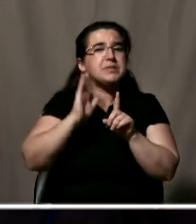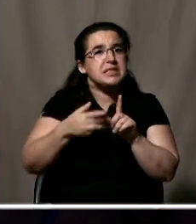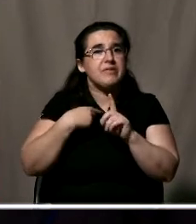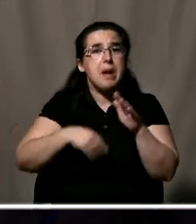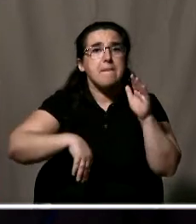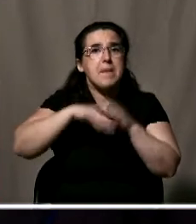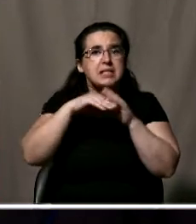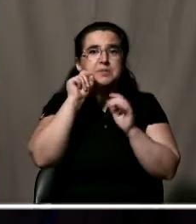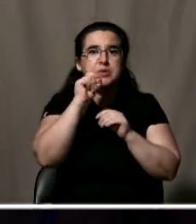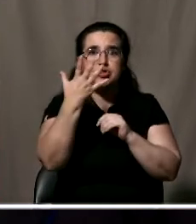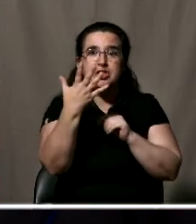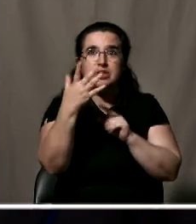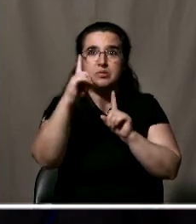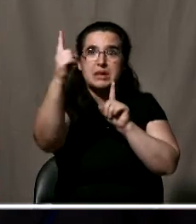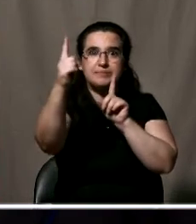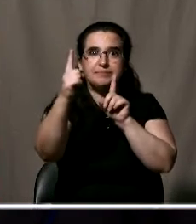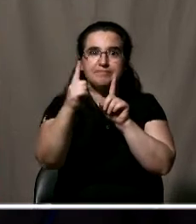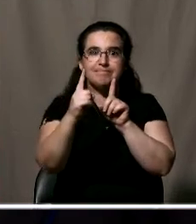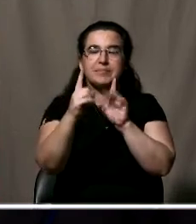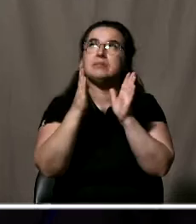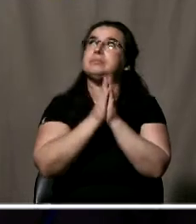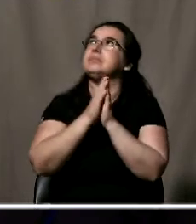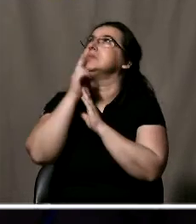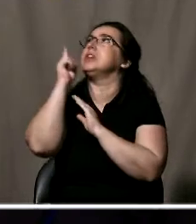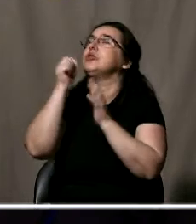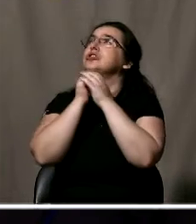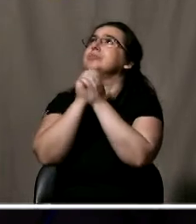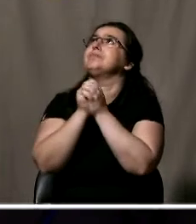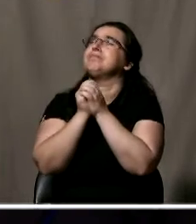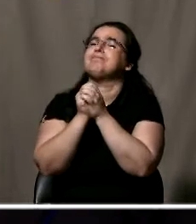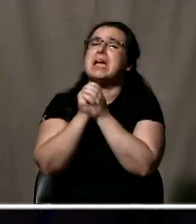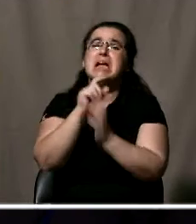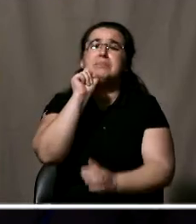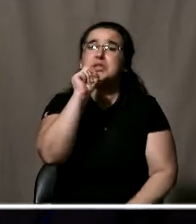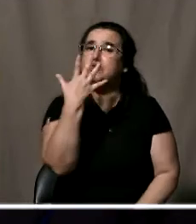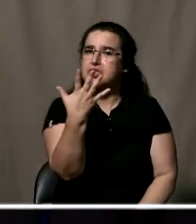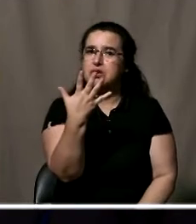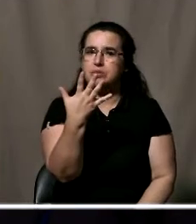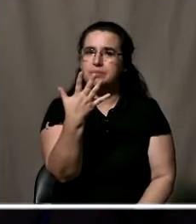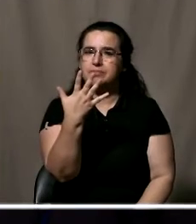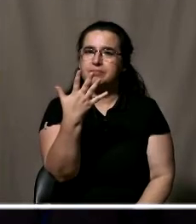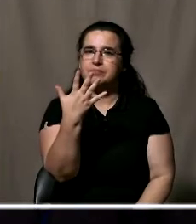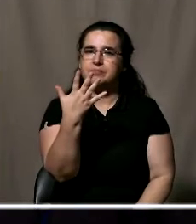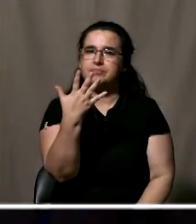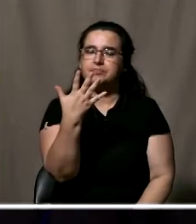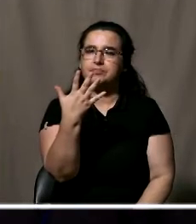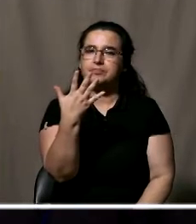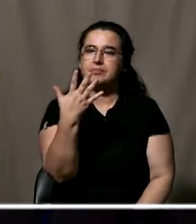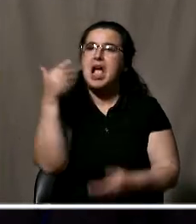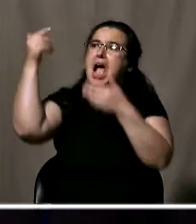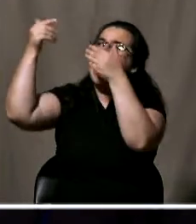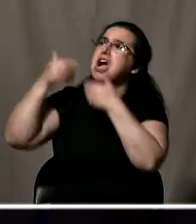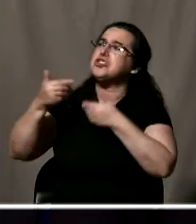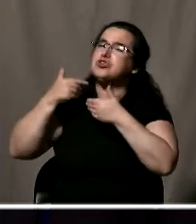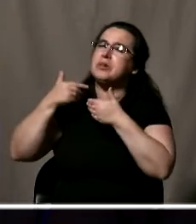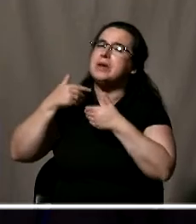máximo 5 minutos para falar and com I aquele said, rapaz. God, eu disse, Deus, in 5 minutes, em 5 minutos, let me help say something to this young man that'll change.